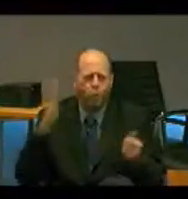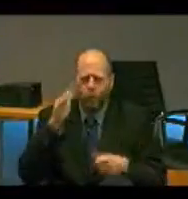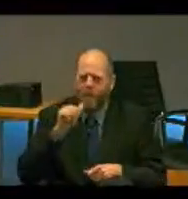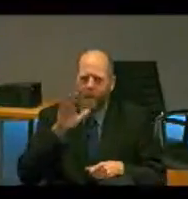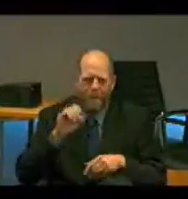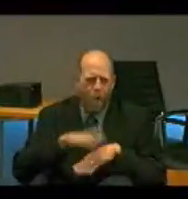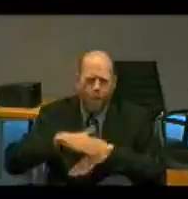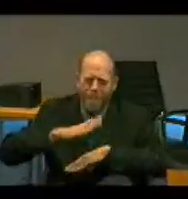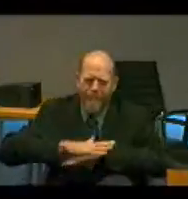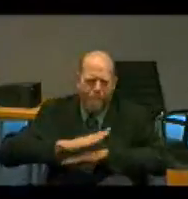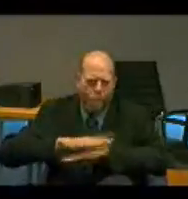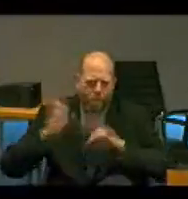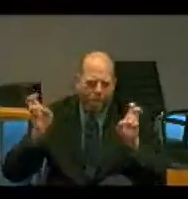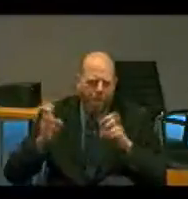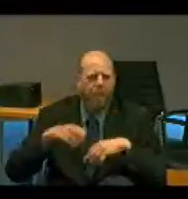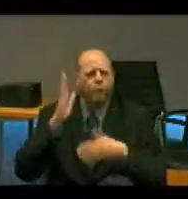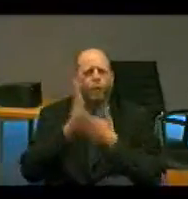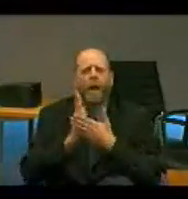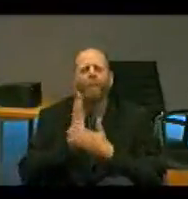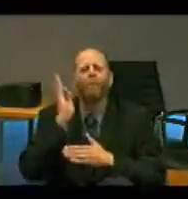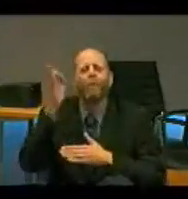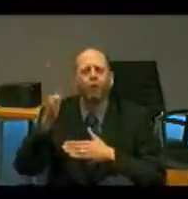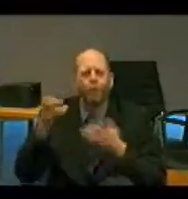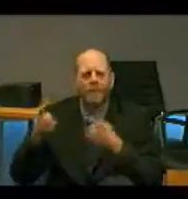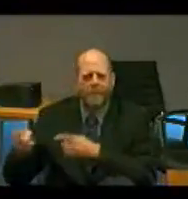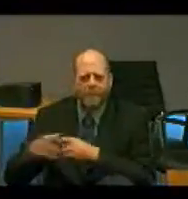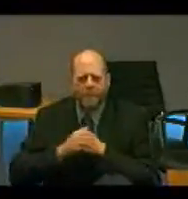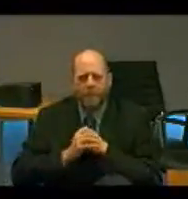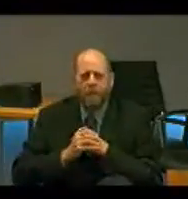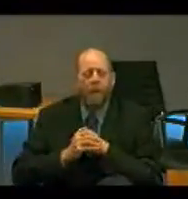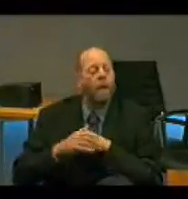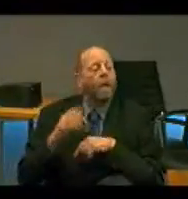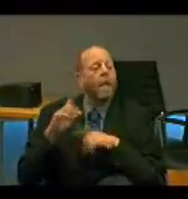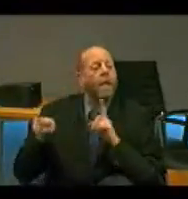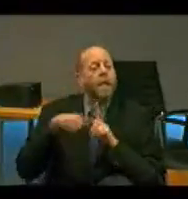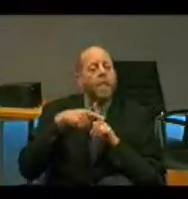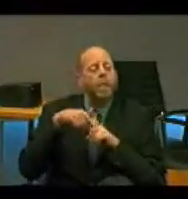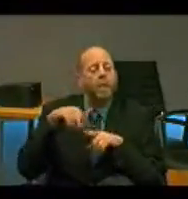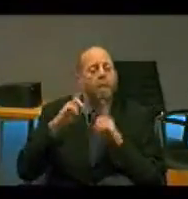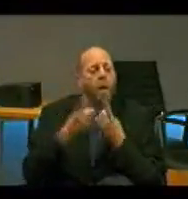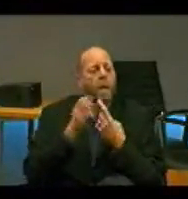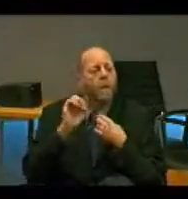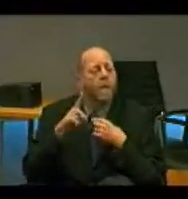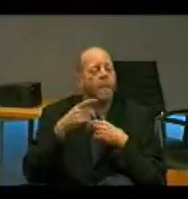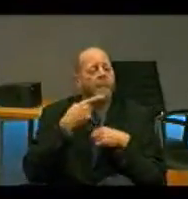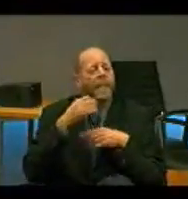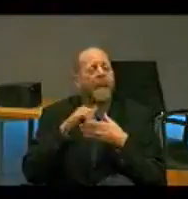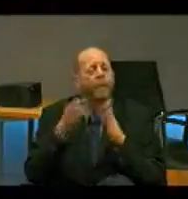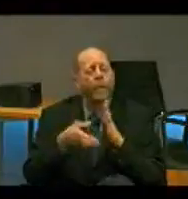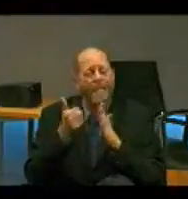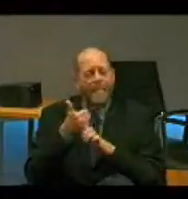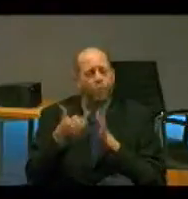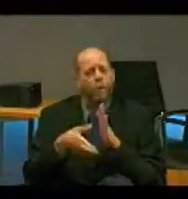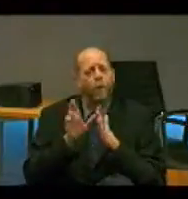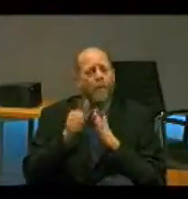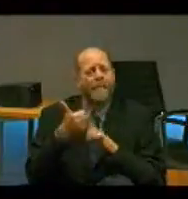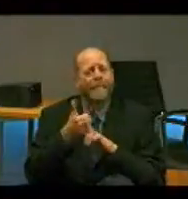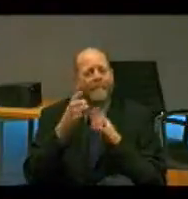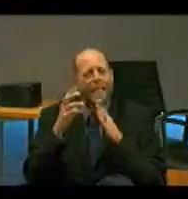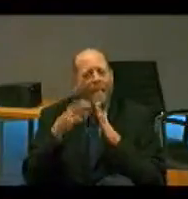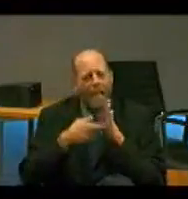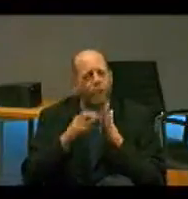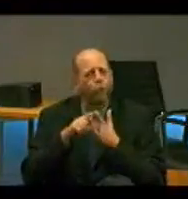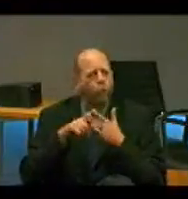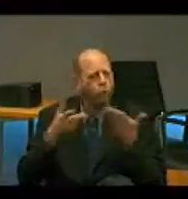be on the table to stop future incidents. In addition, the Department of Education has stated that it's reviewing its guidance to determine what